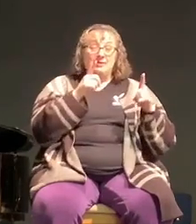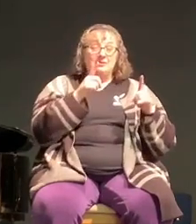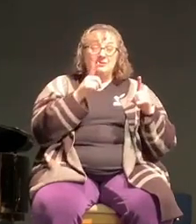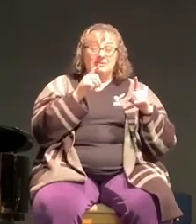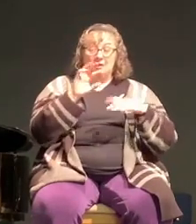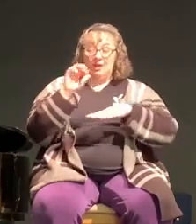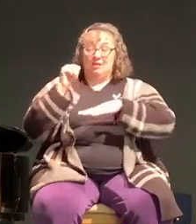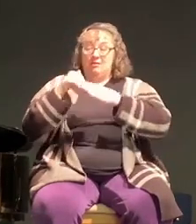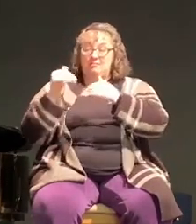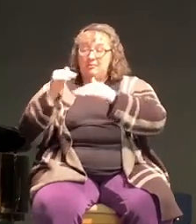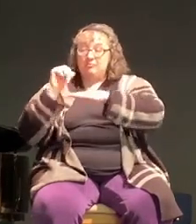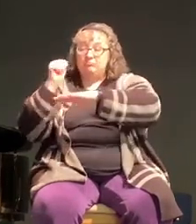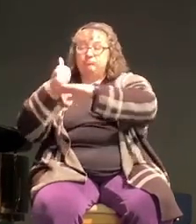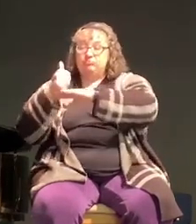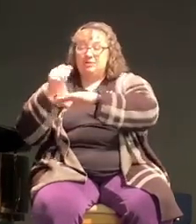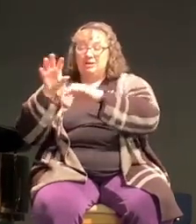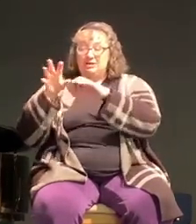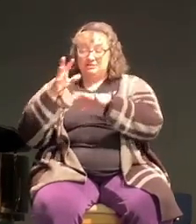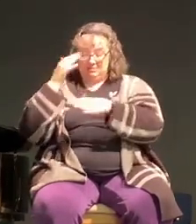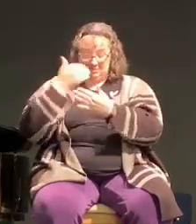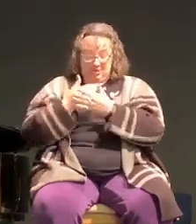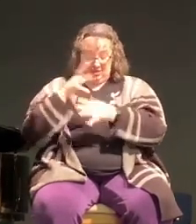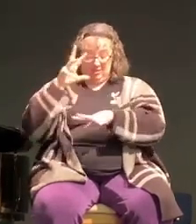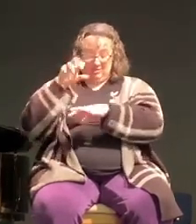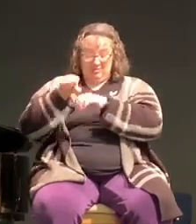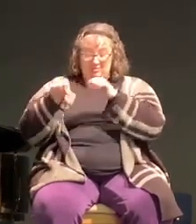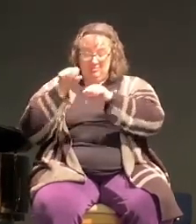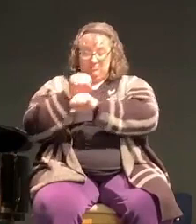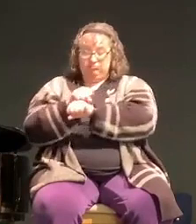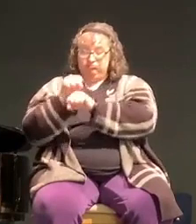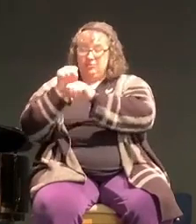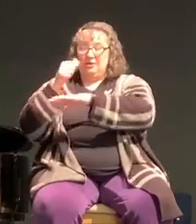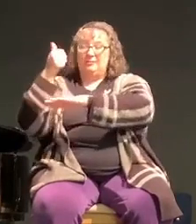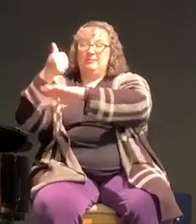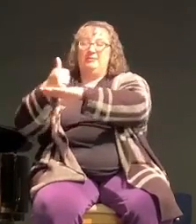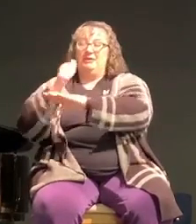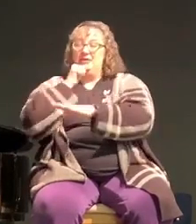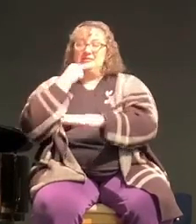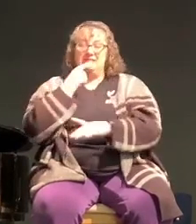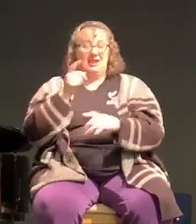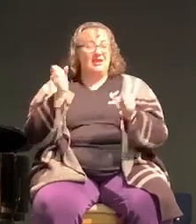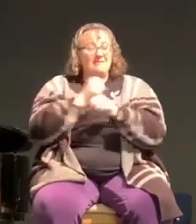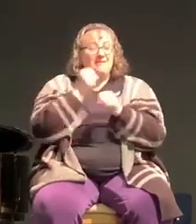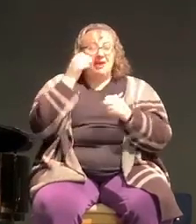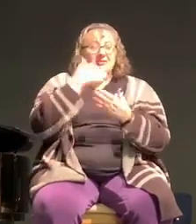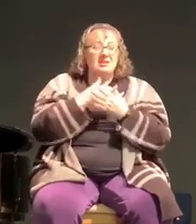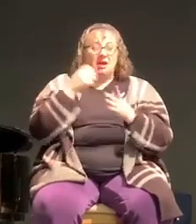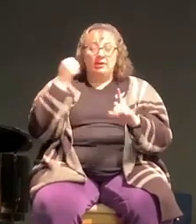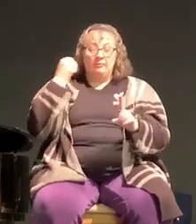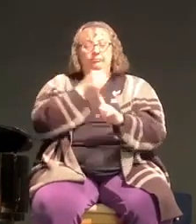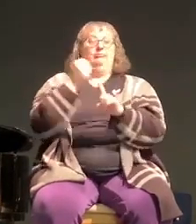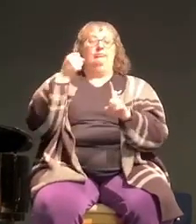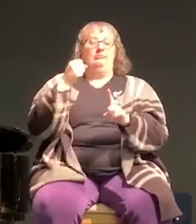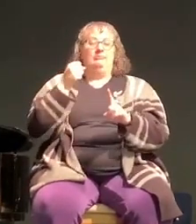this altar, and he ties up his son, and he lays him on it. It doesn't say that he had to fight his son or knock him out. No, they both knew at